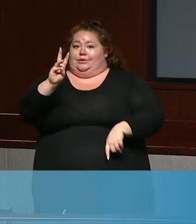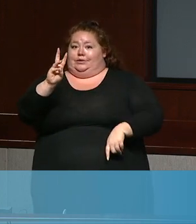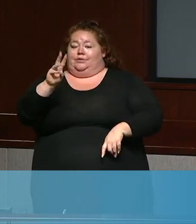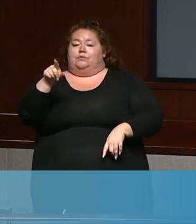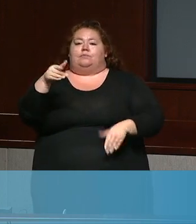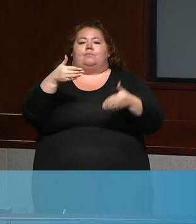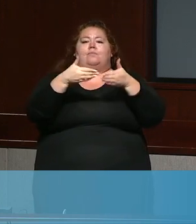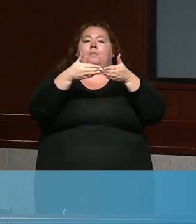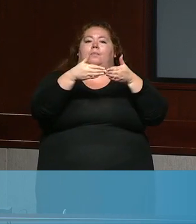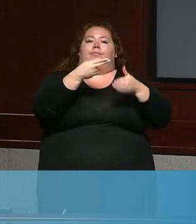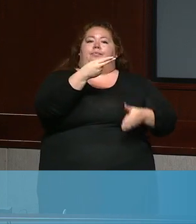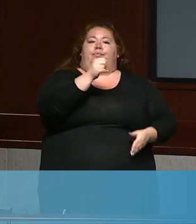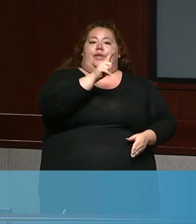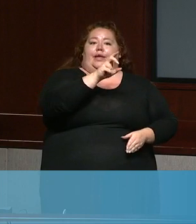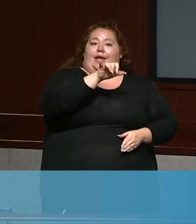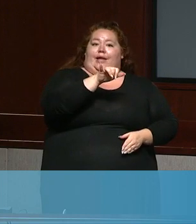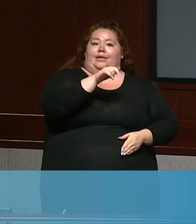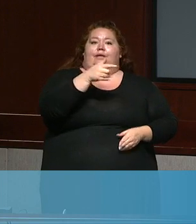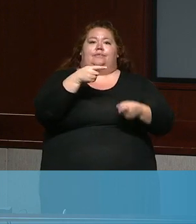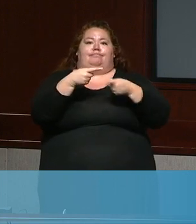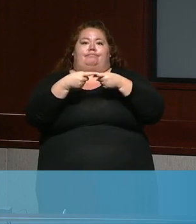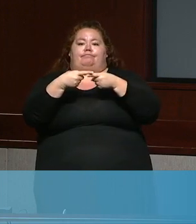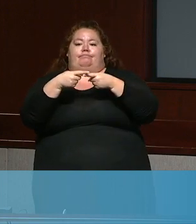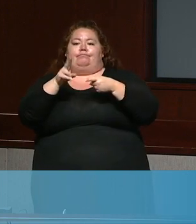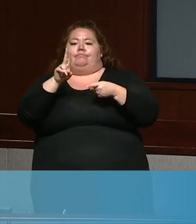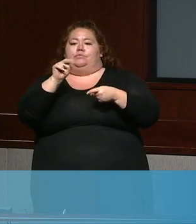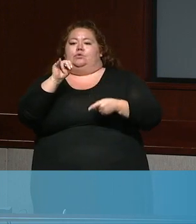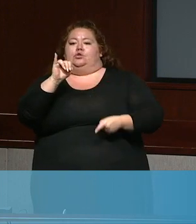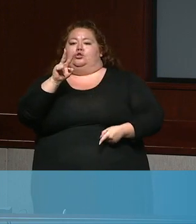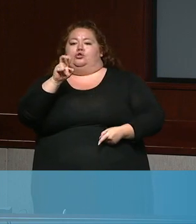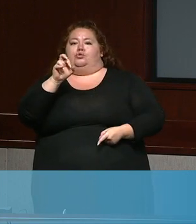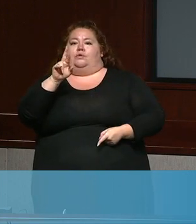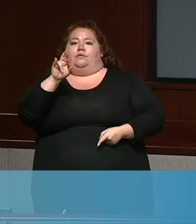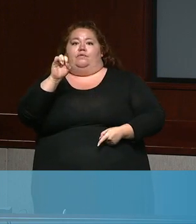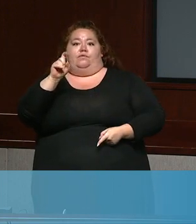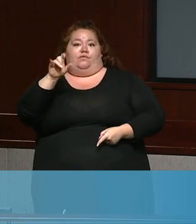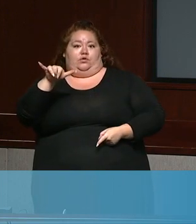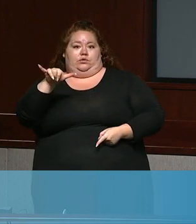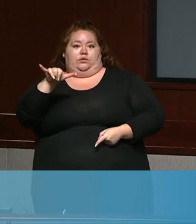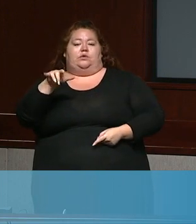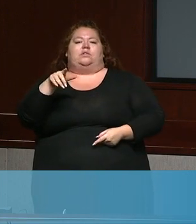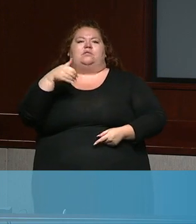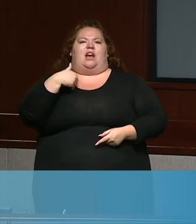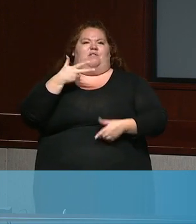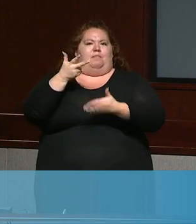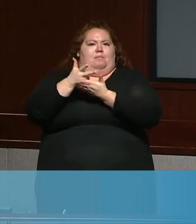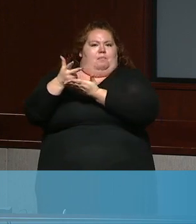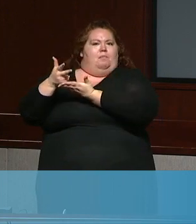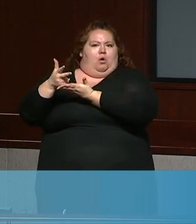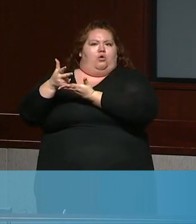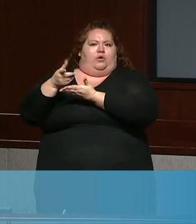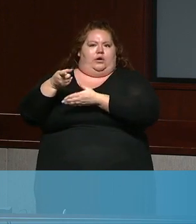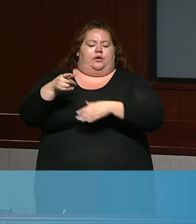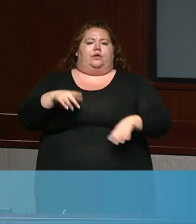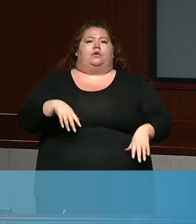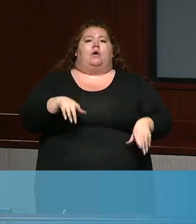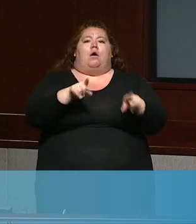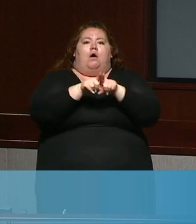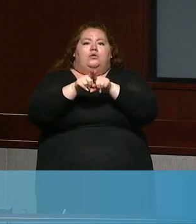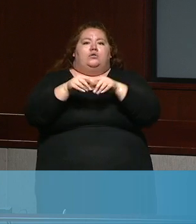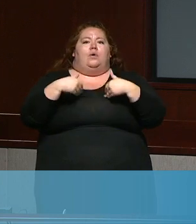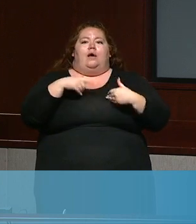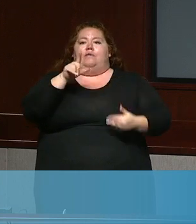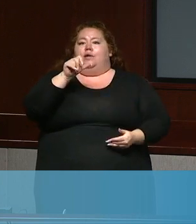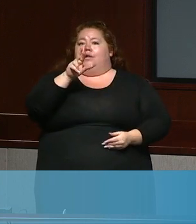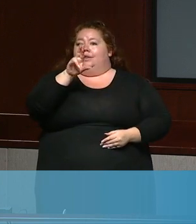Haley and University in that lot there, so we encourage you to try that one. It will also be at the Larry E. Ryder Education Center